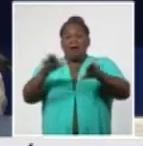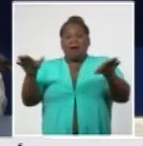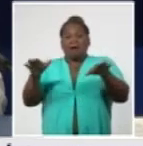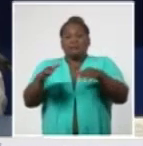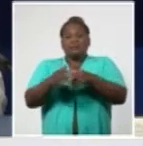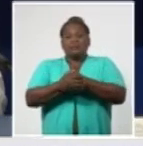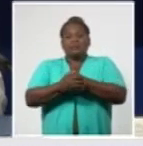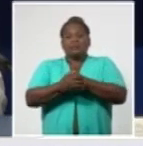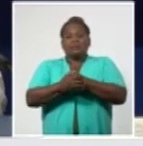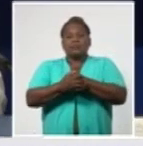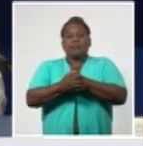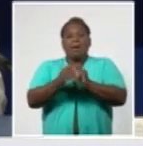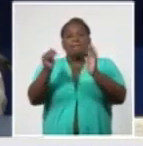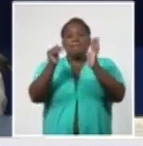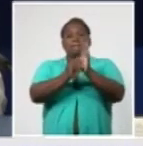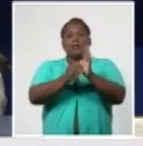countries.